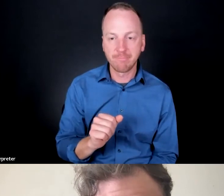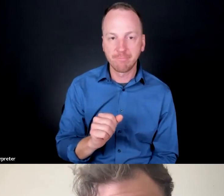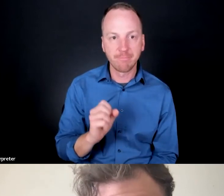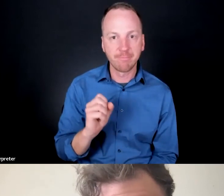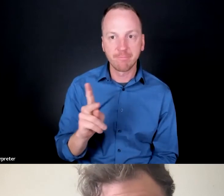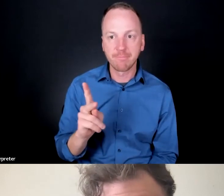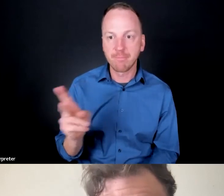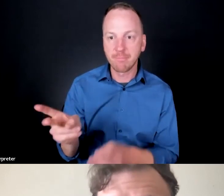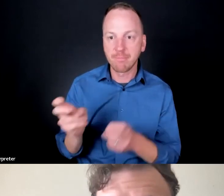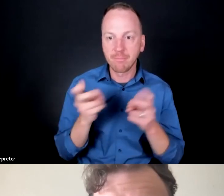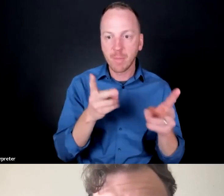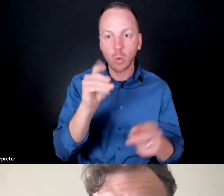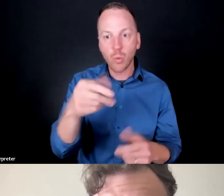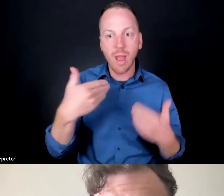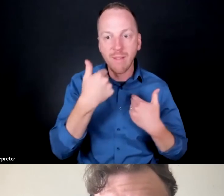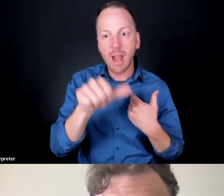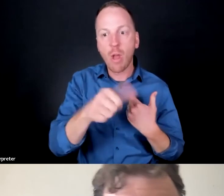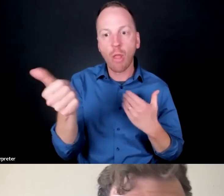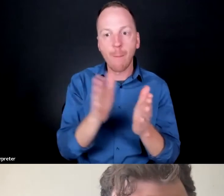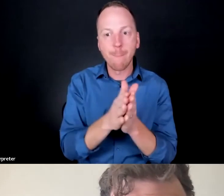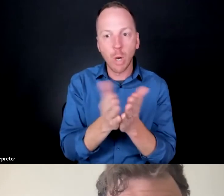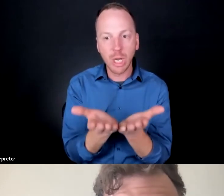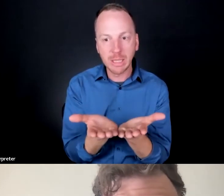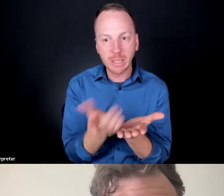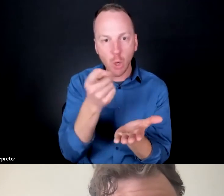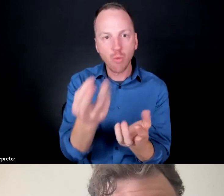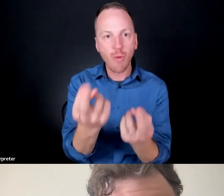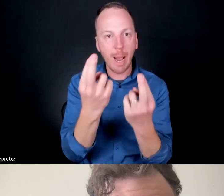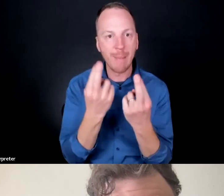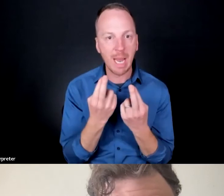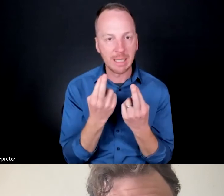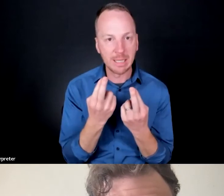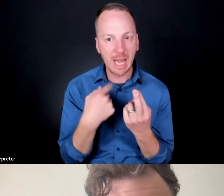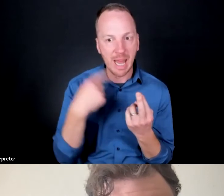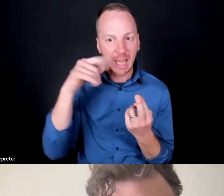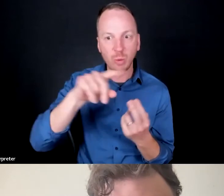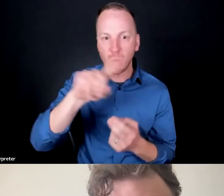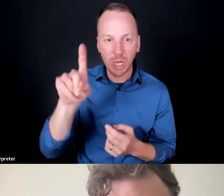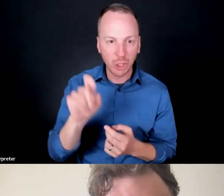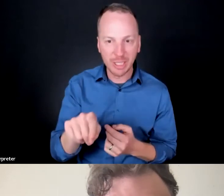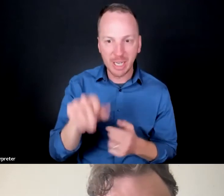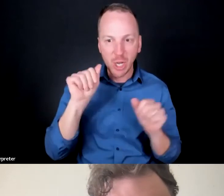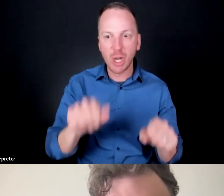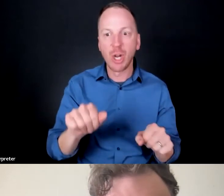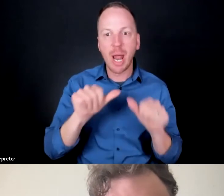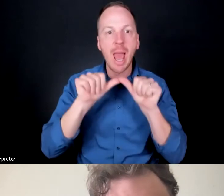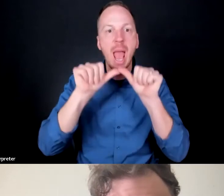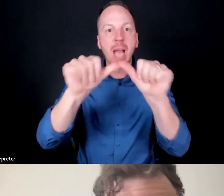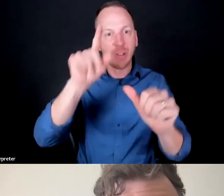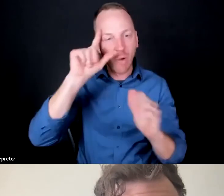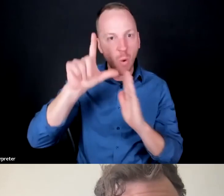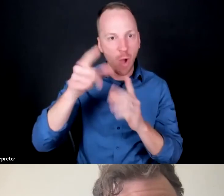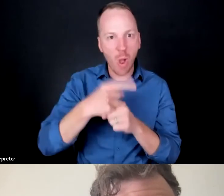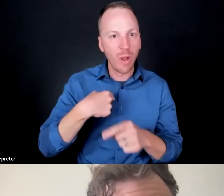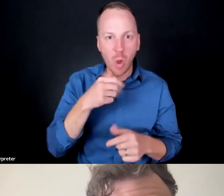is, do you have any other books you would recommend? And I think this question could last for a while. We don't